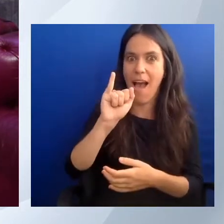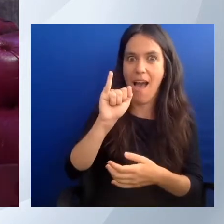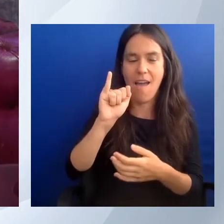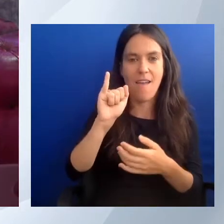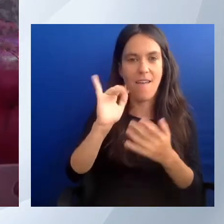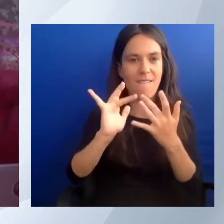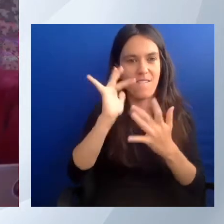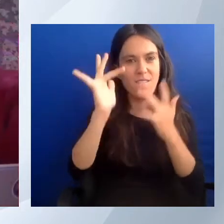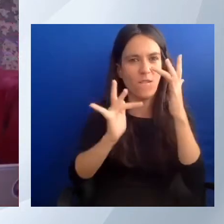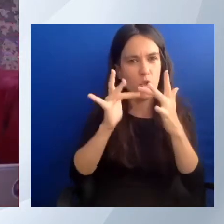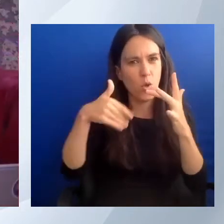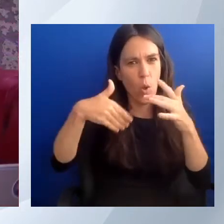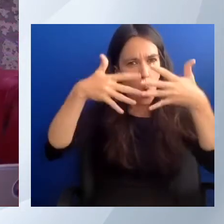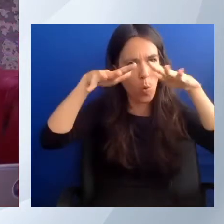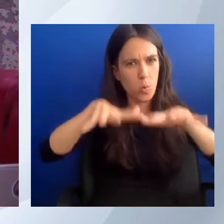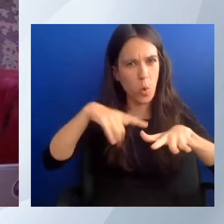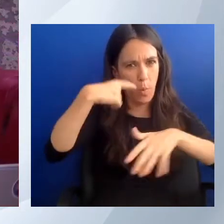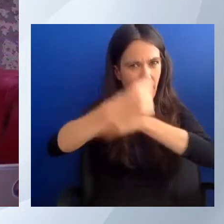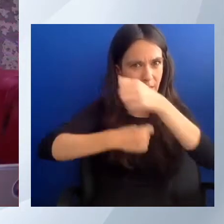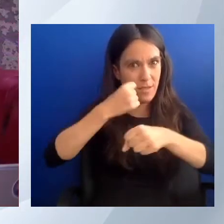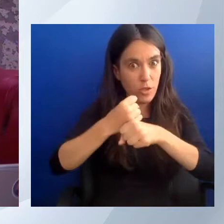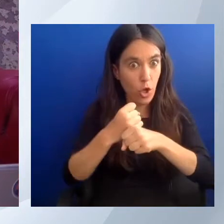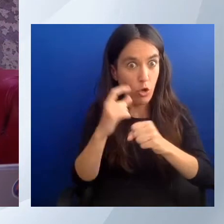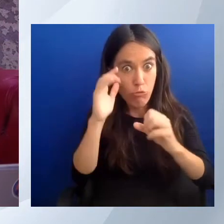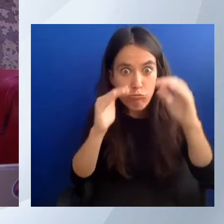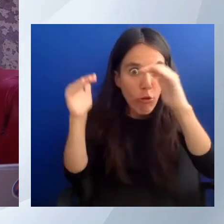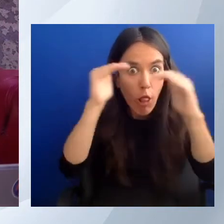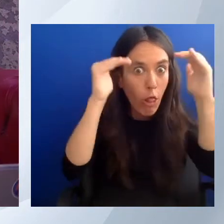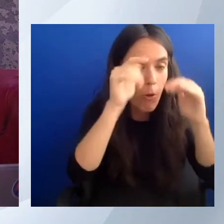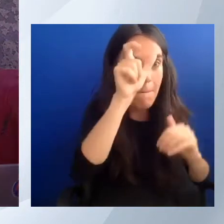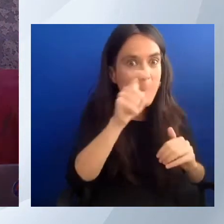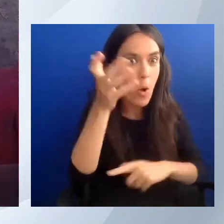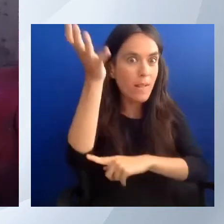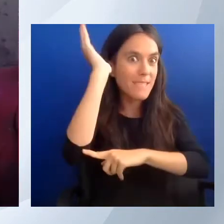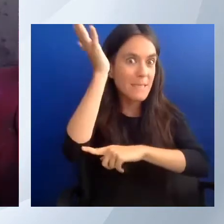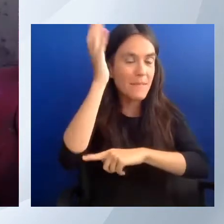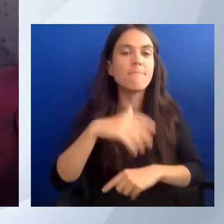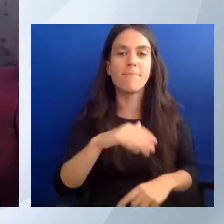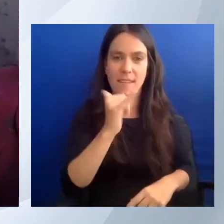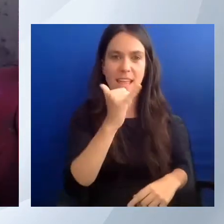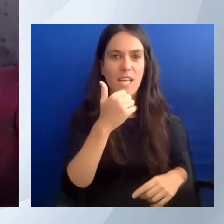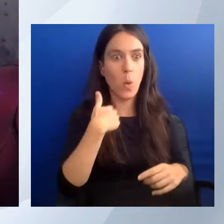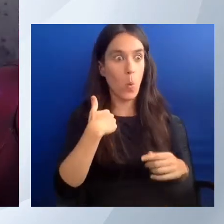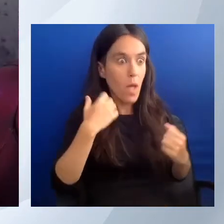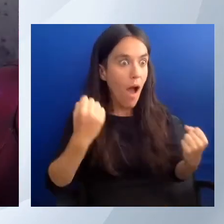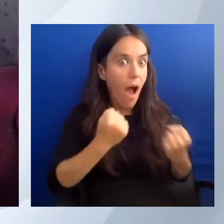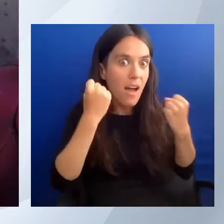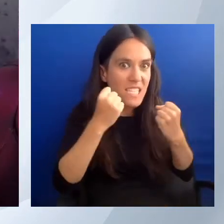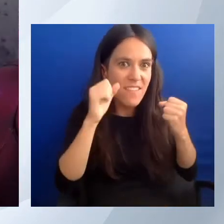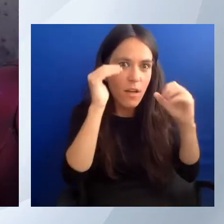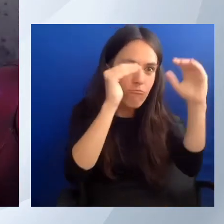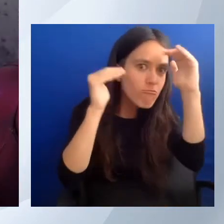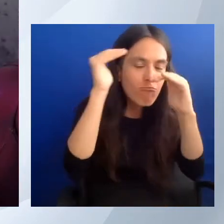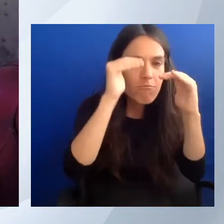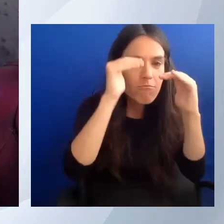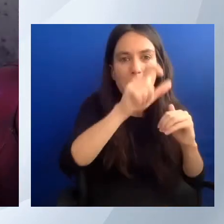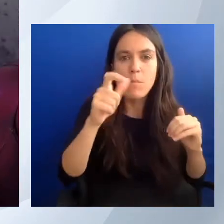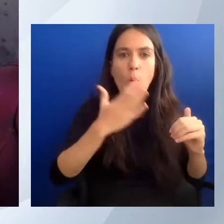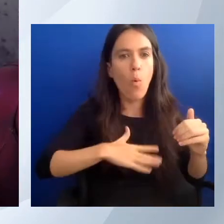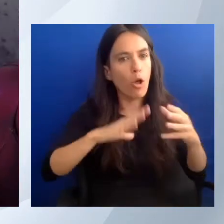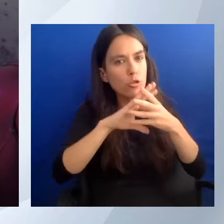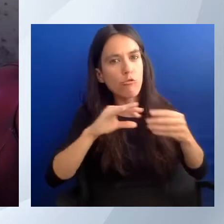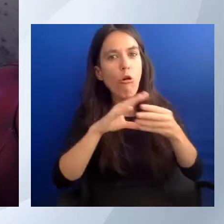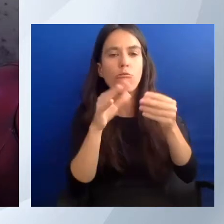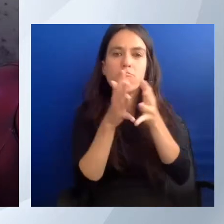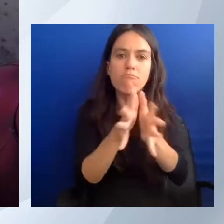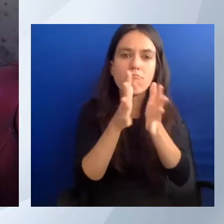October that you're still looking for speakers? Yeah, that's correct. Yeah, we're still actively looking for people who want to share their story about their project, for